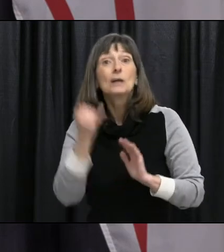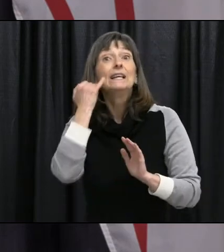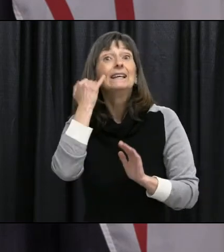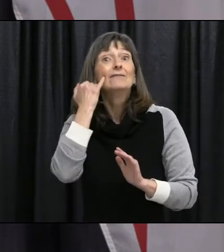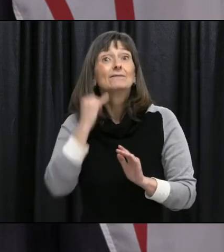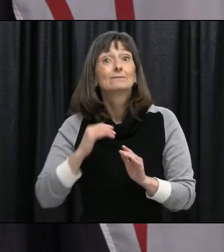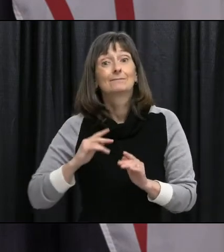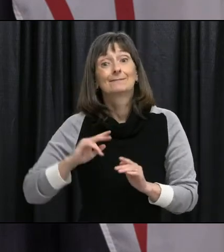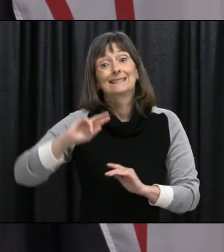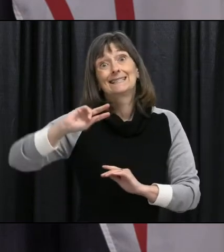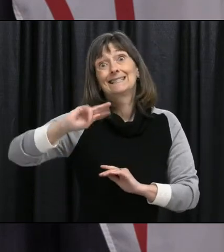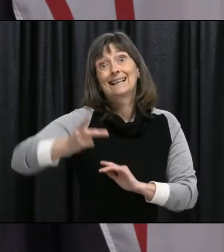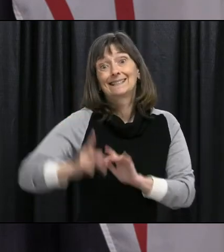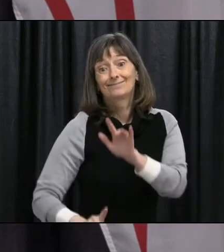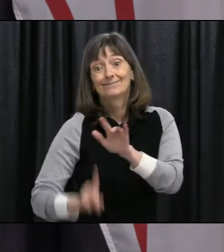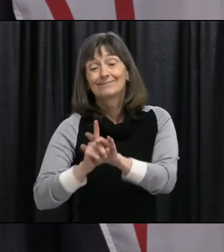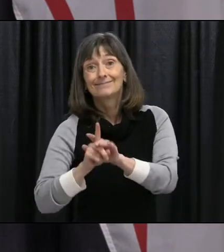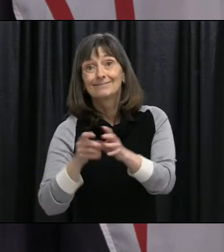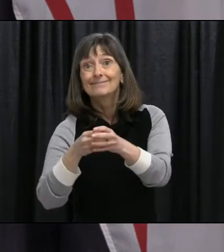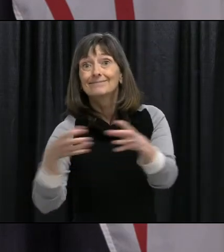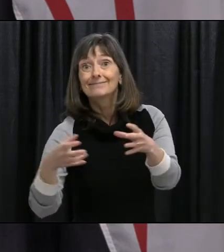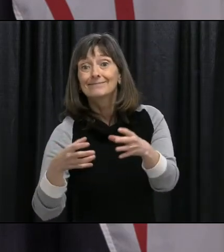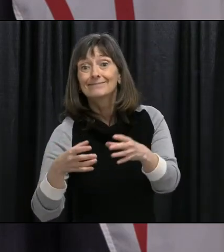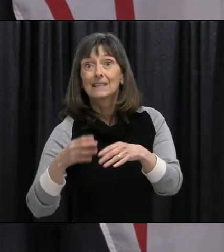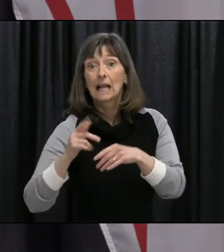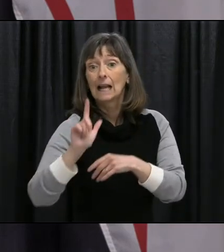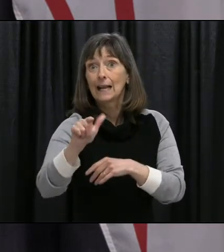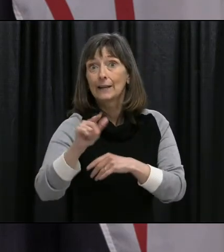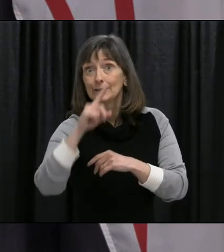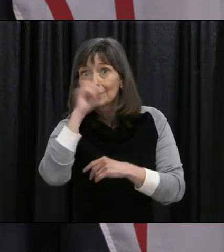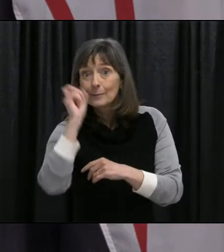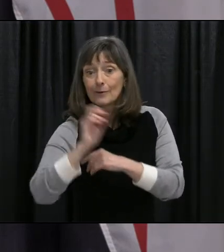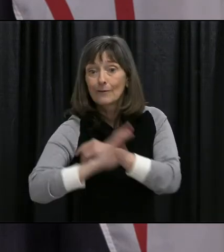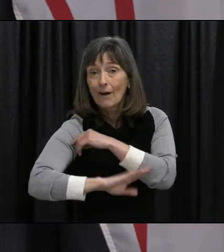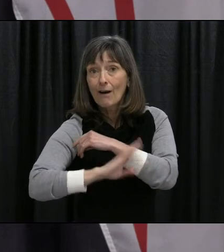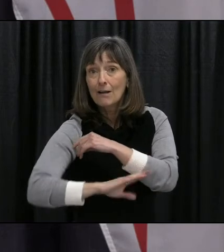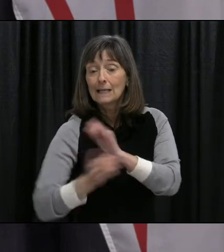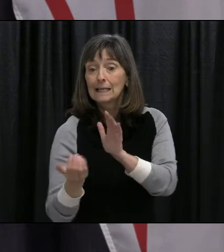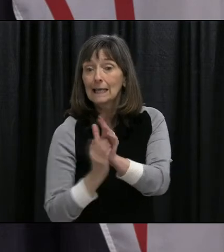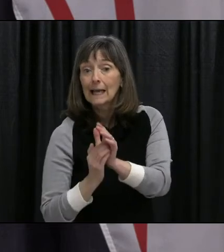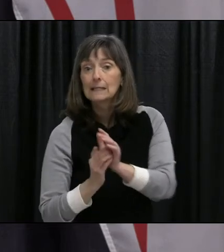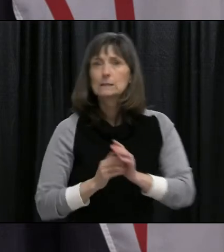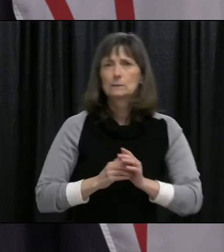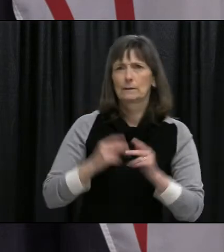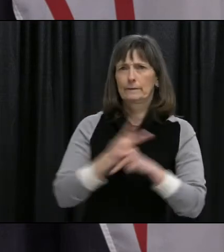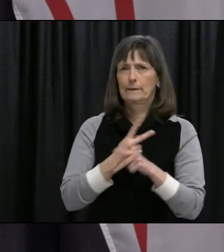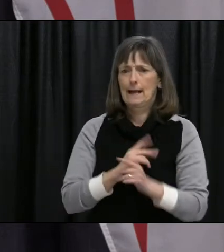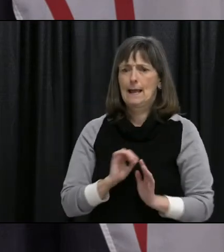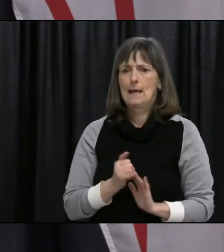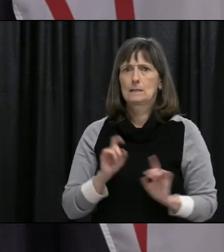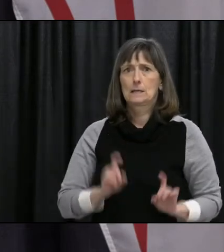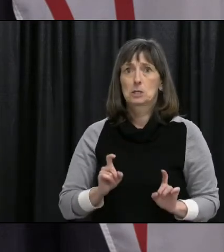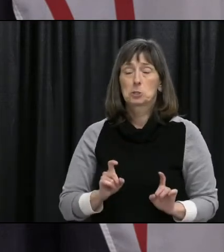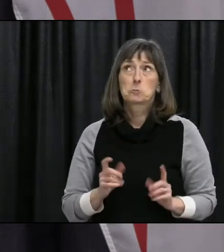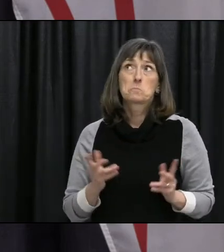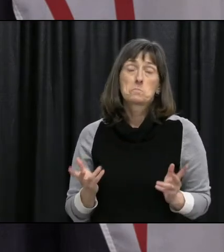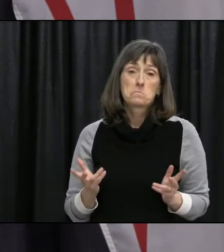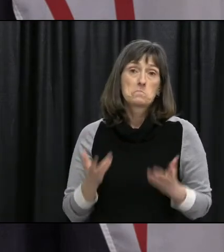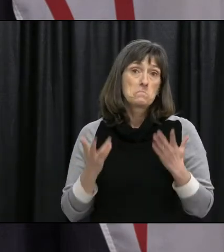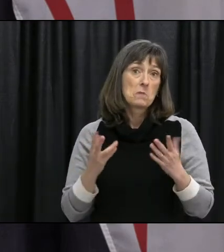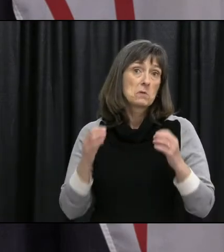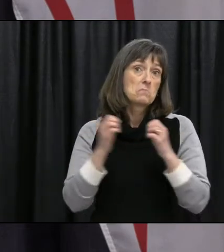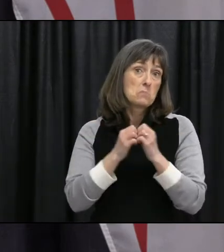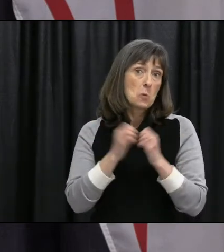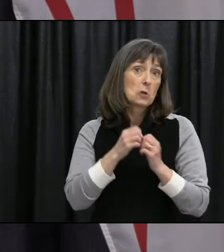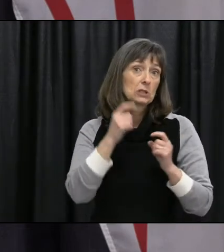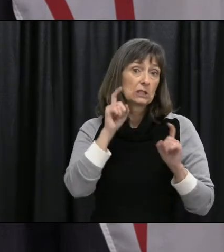increase in prevalence in our population, then the value of such testing may be higher